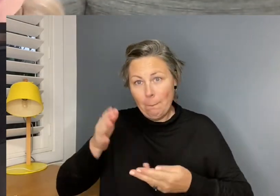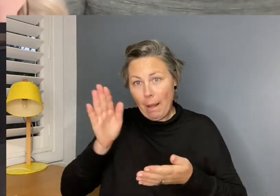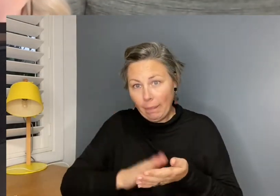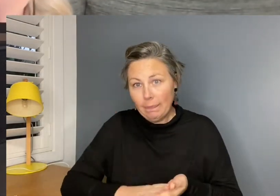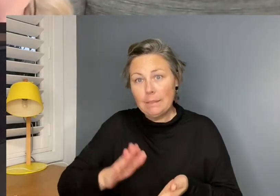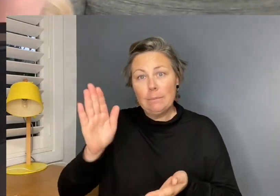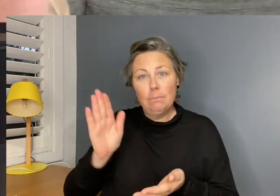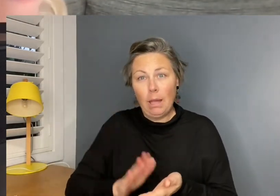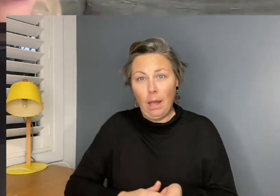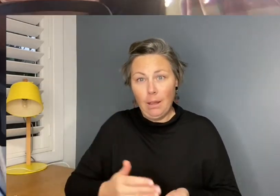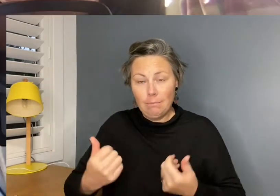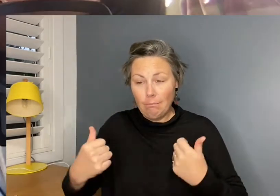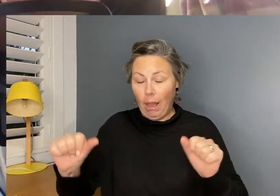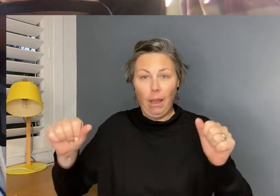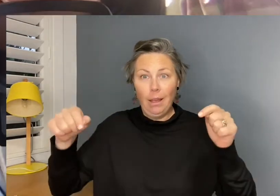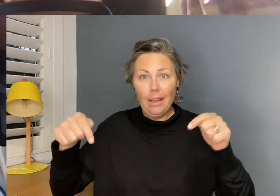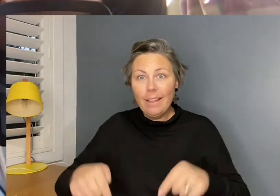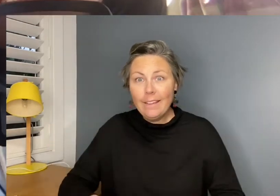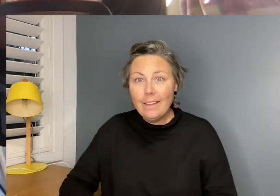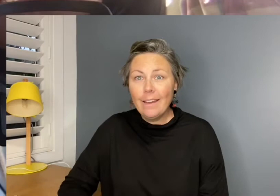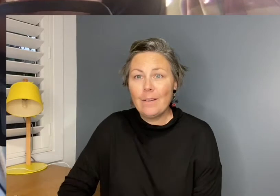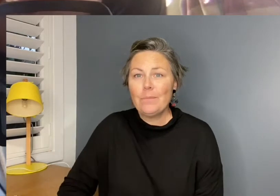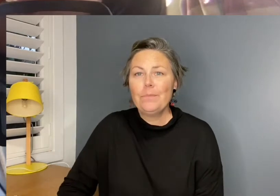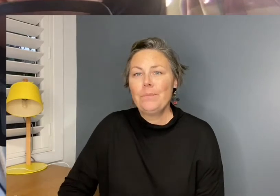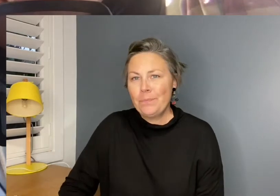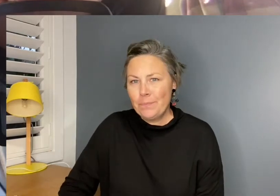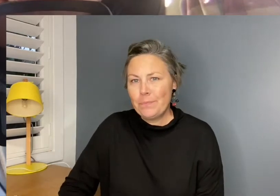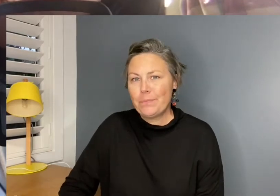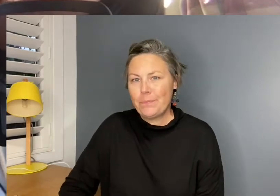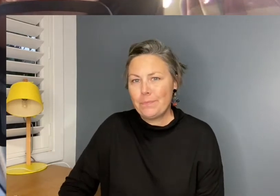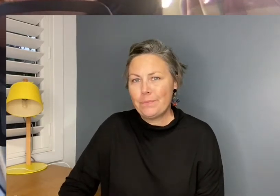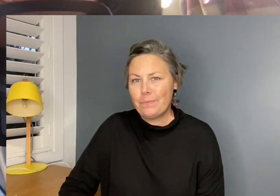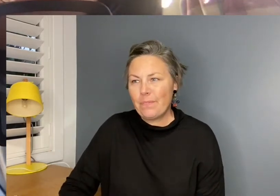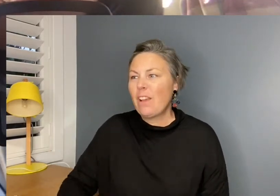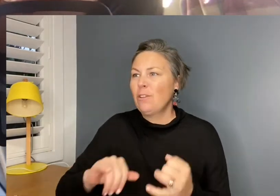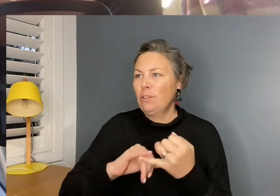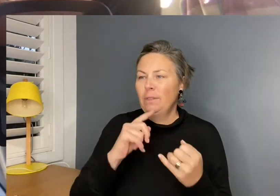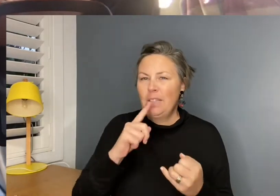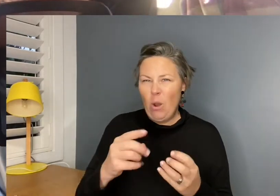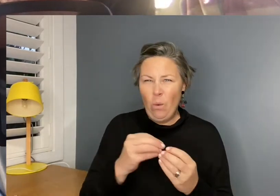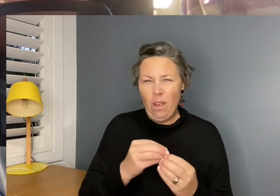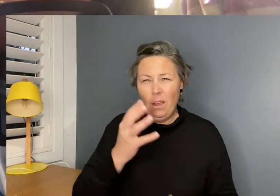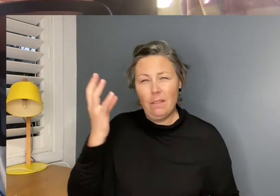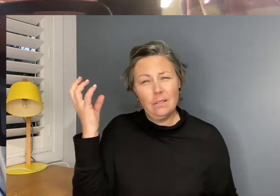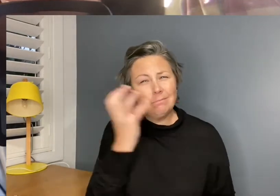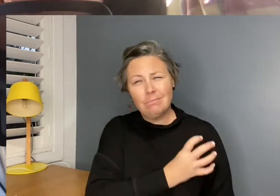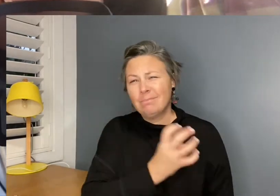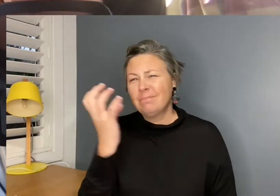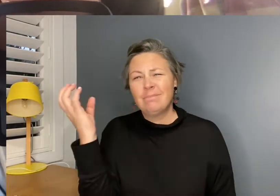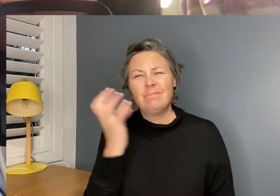It's like, you're here. Oh, and just, yeah, after enduring that sort of intense